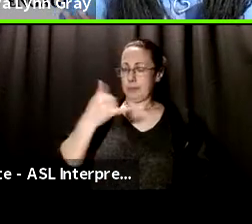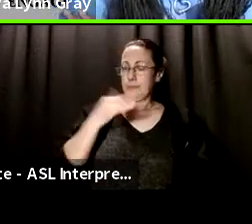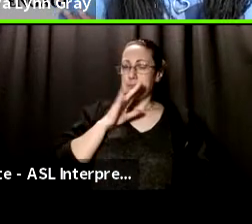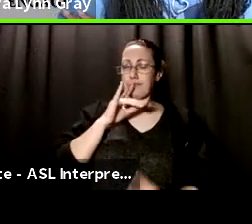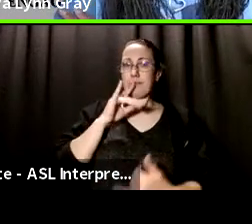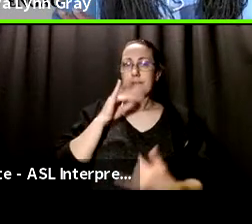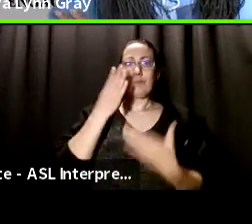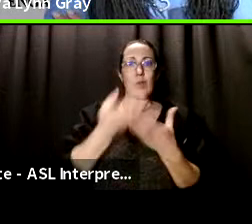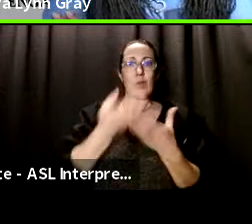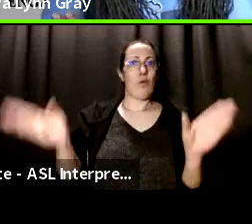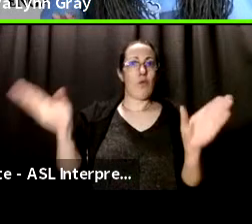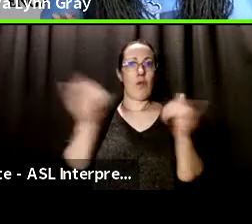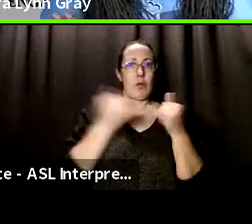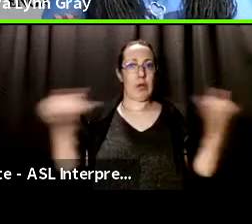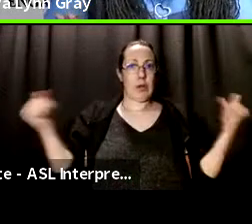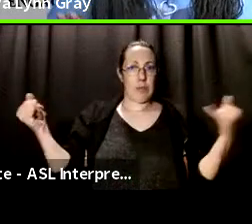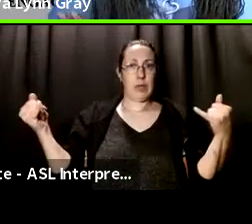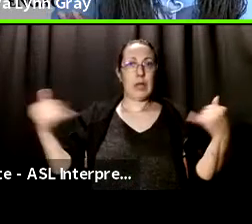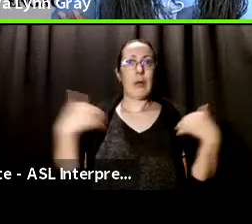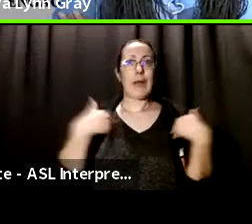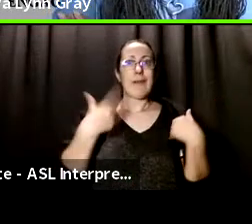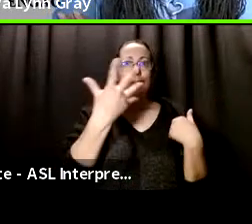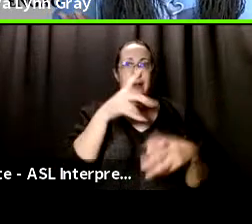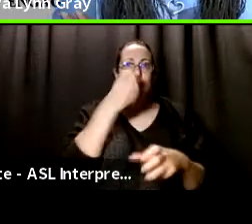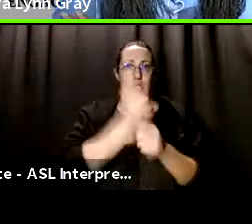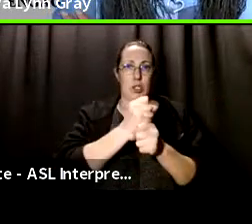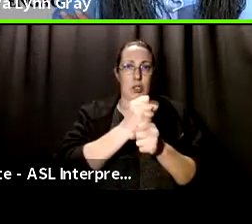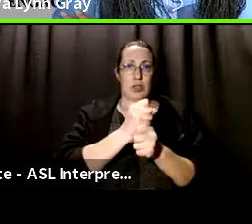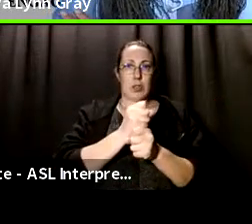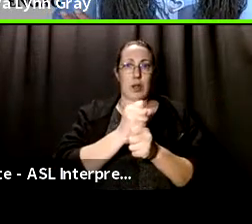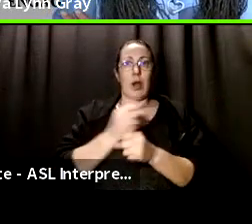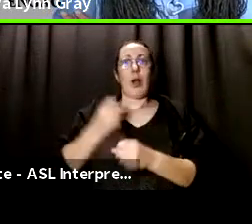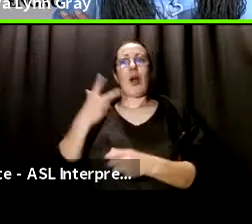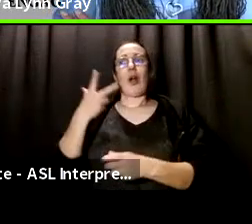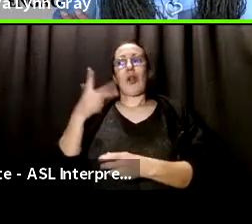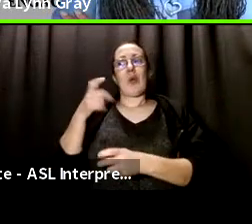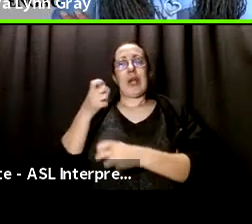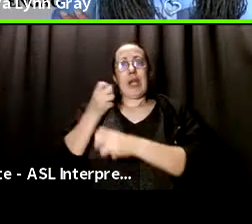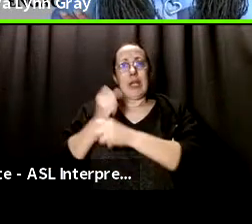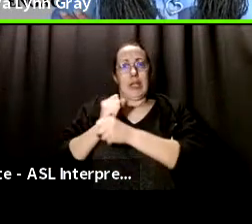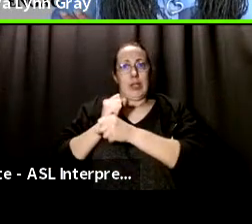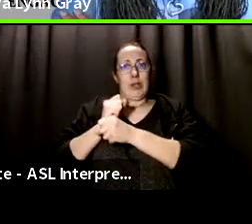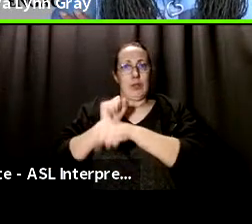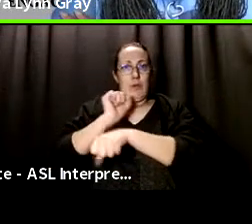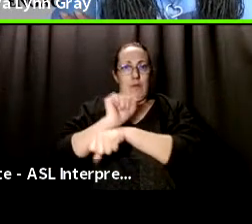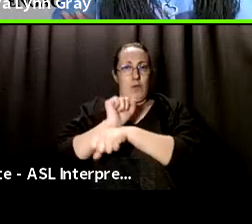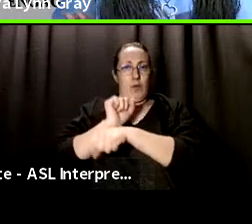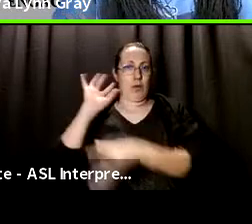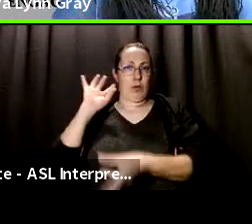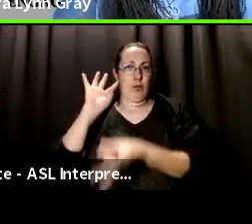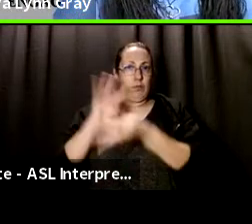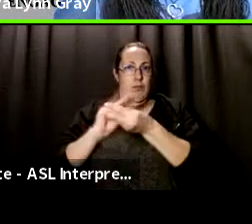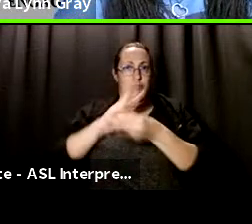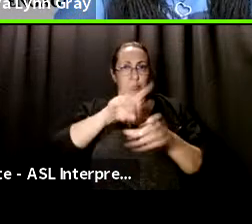have 5 years to do 3 years worth of work. We were allowed to move to Agreement